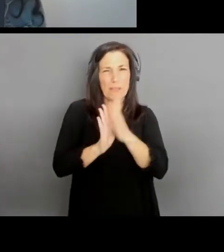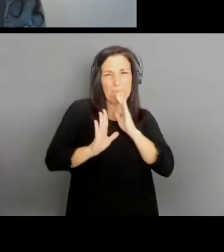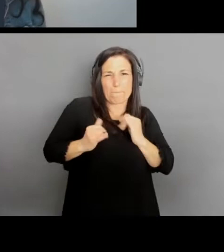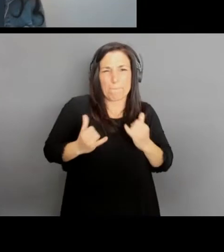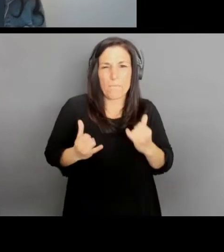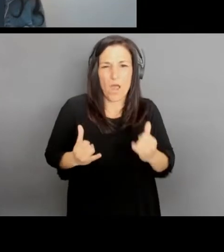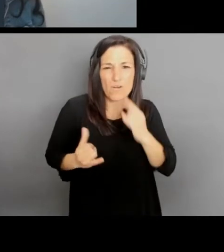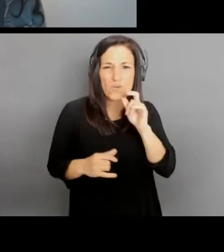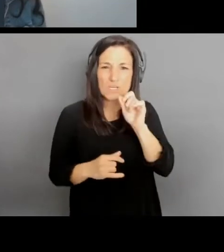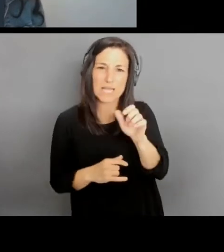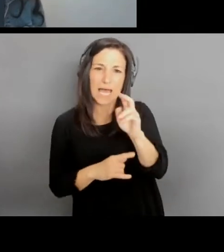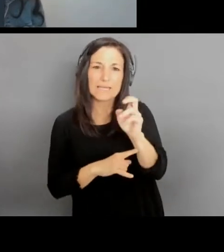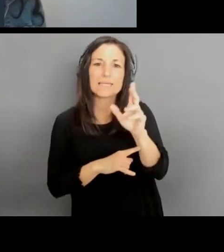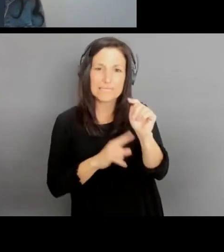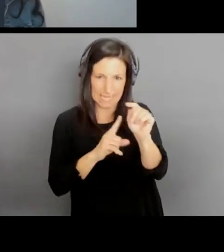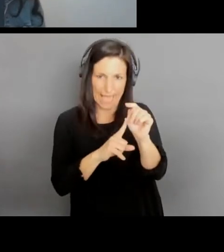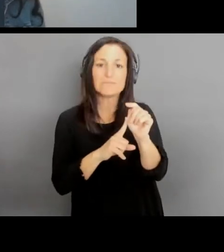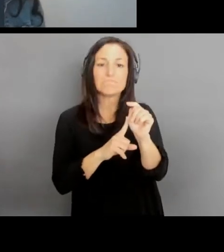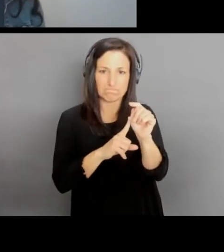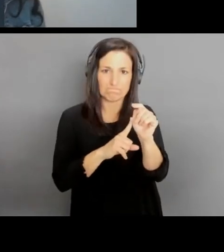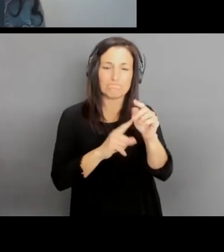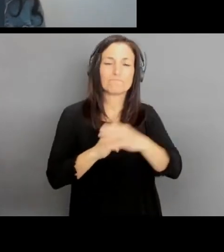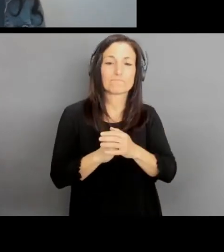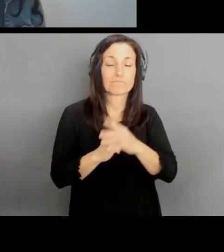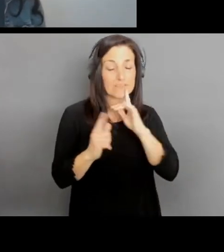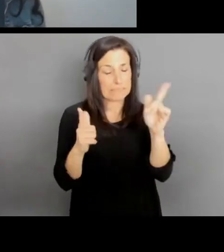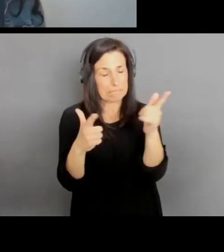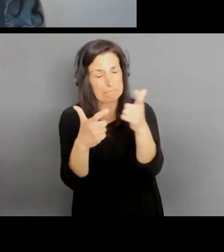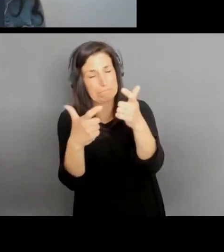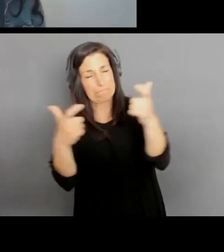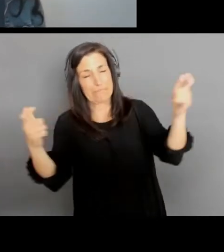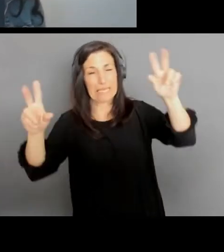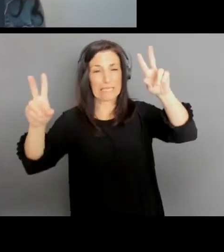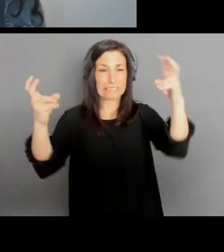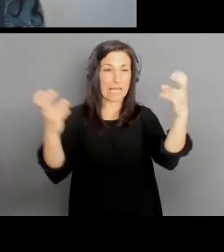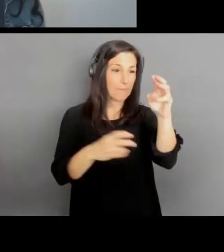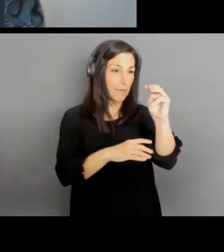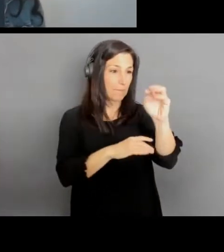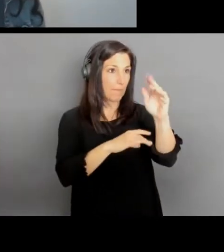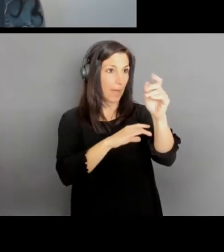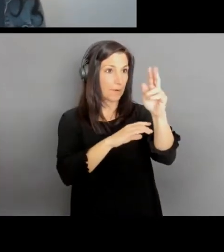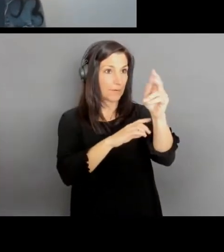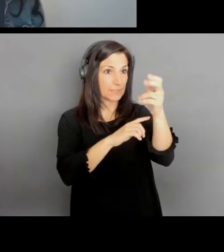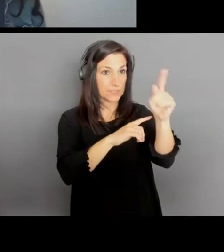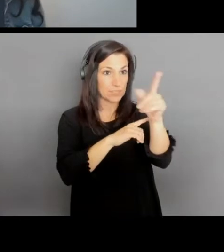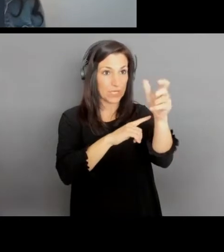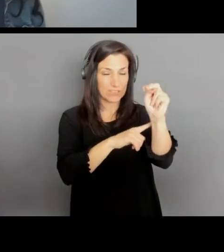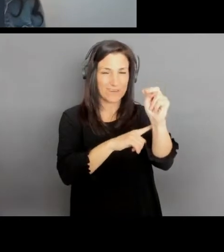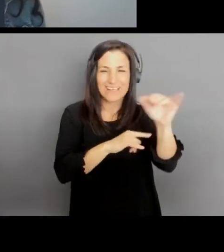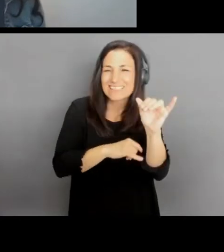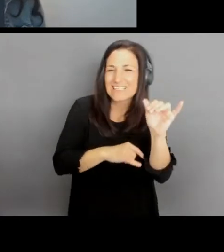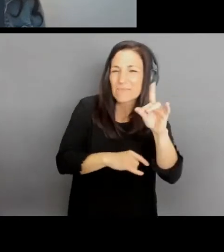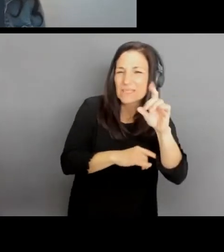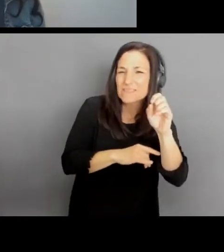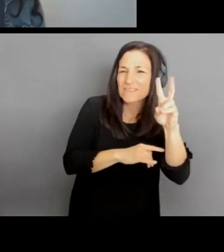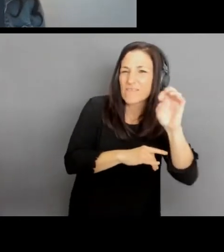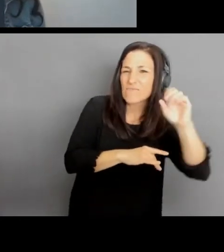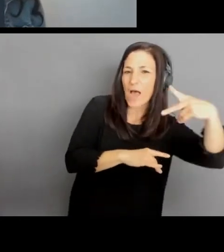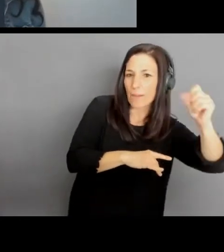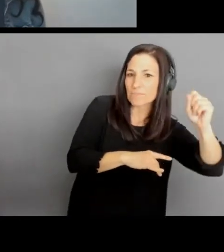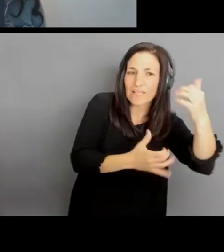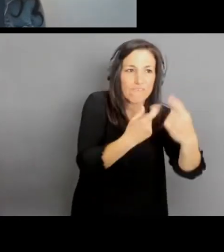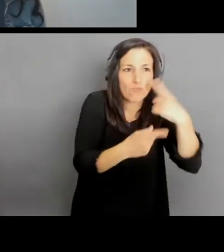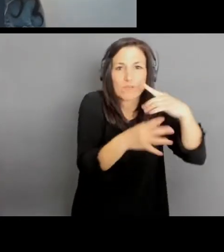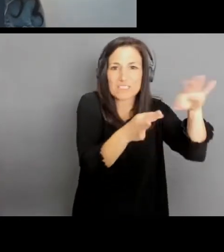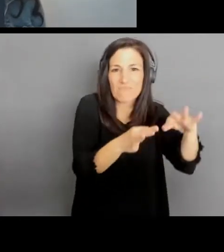guess modernization, it's a pretty large topic, right? It's like DevOps. Everyone has their own definition of DevOps. Everyone has their own definition of modernization. When we're